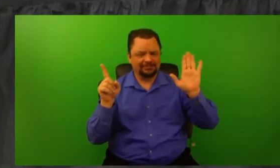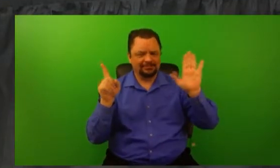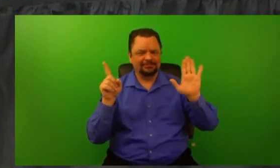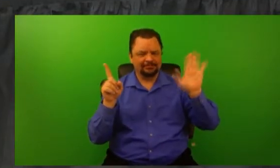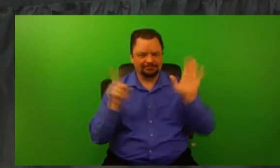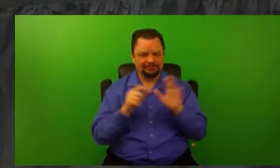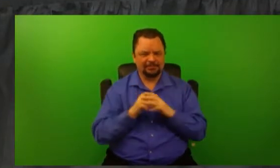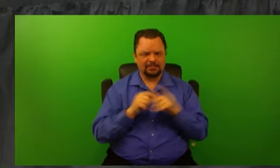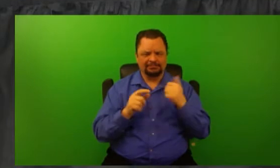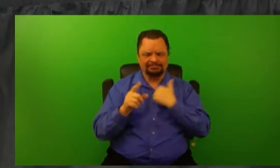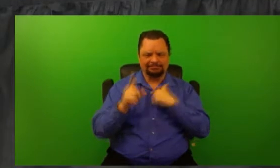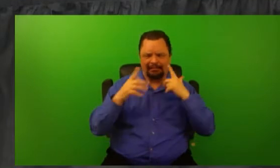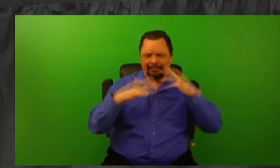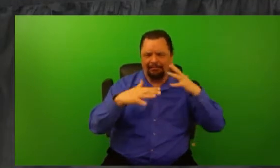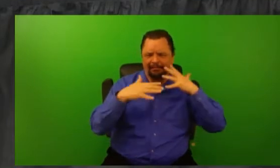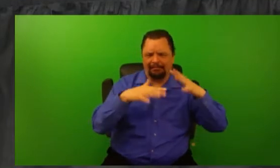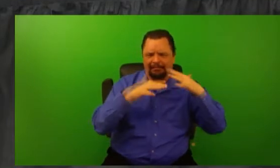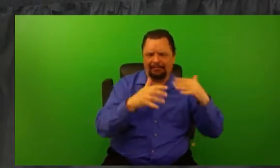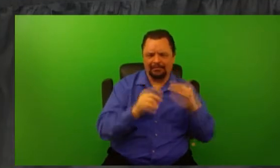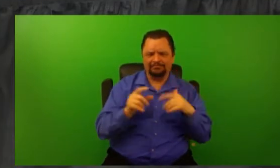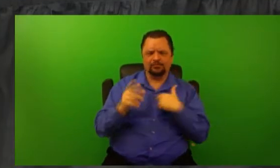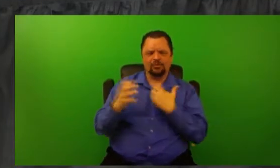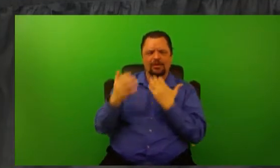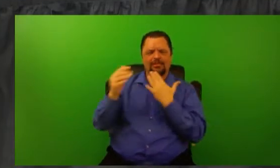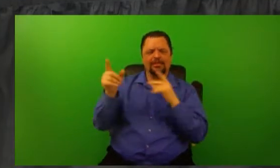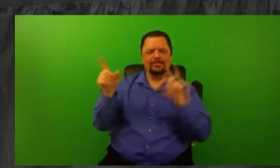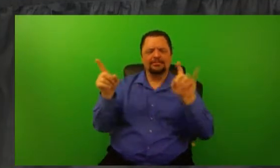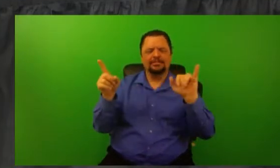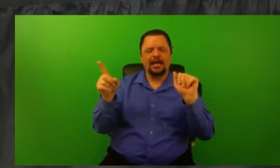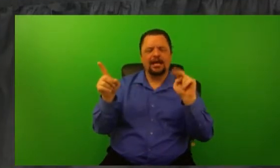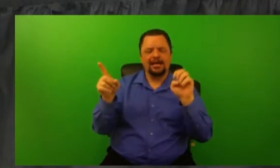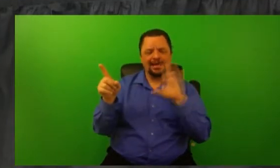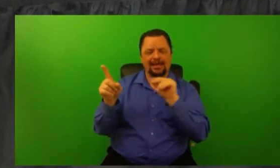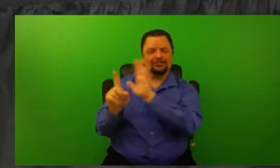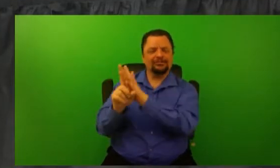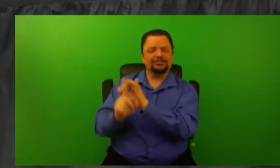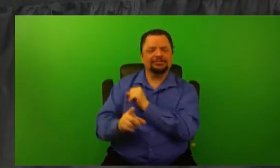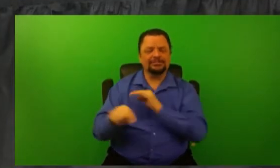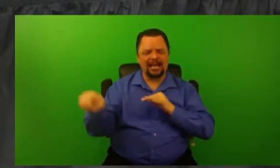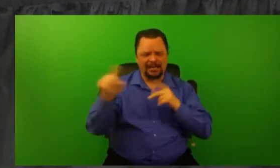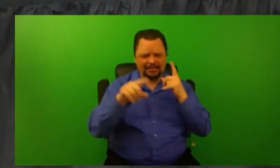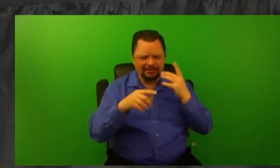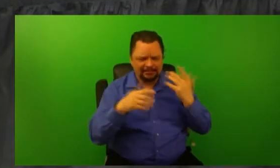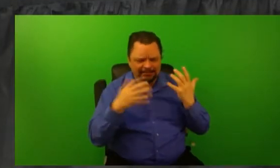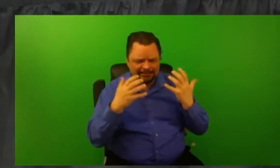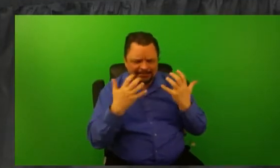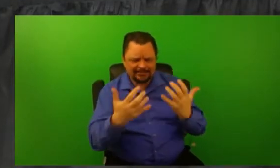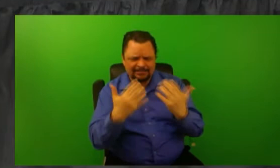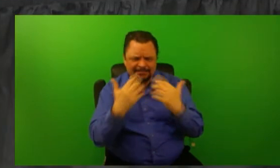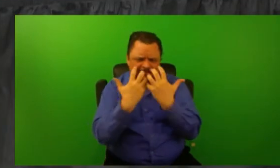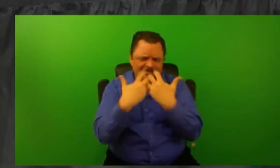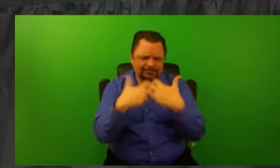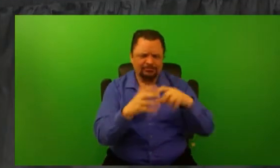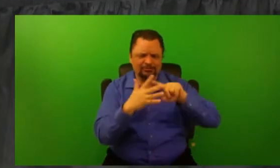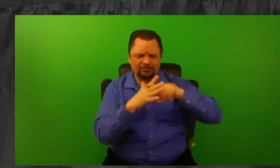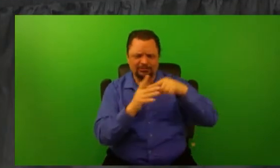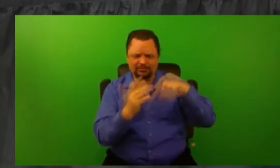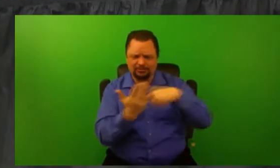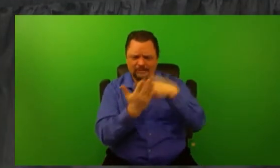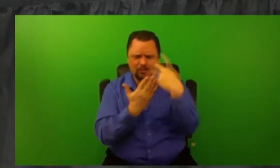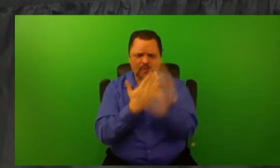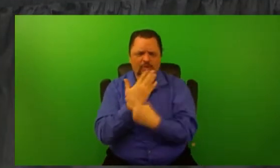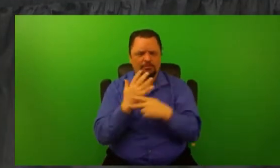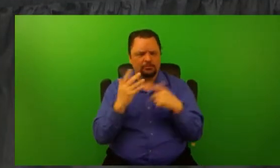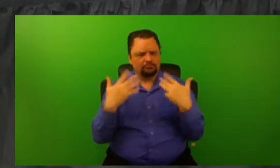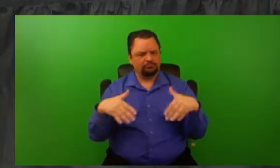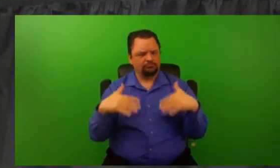just wanted to thank Deanne and the staff for taking this project on. I do think we've made